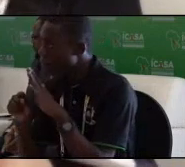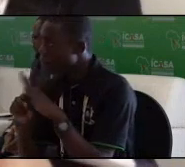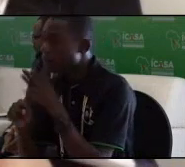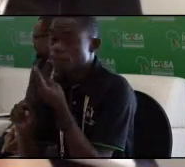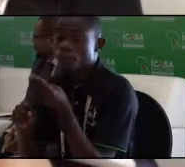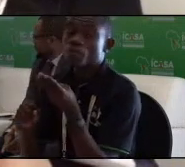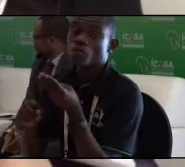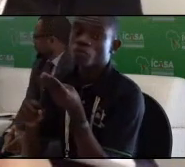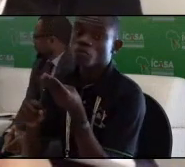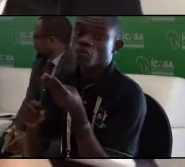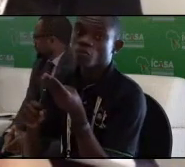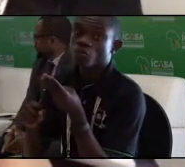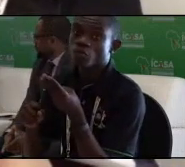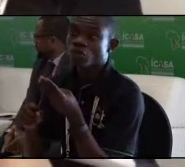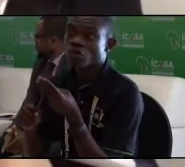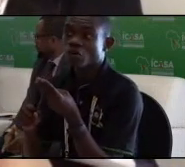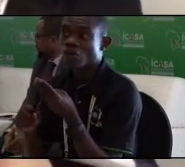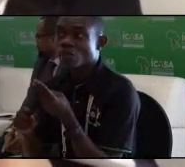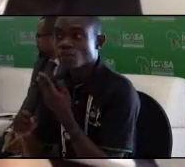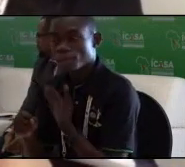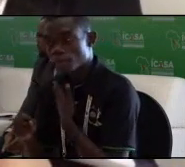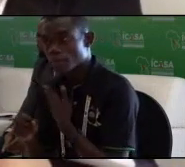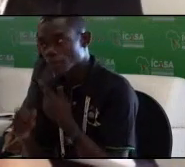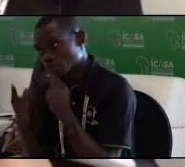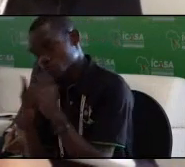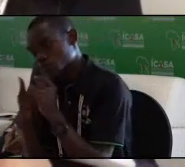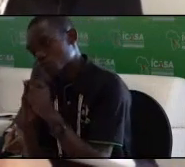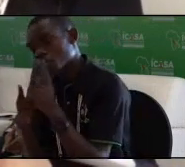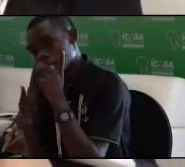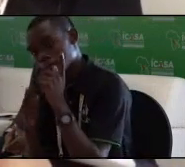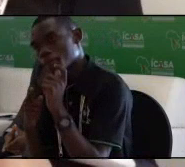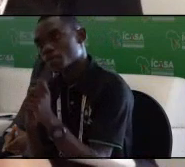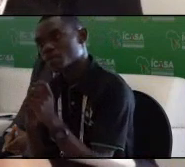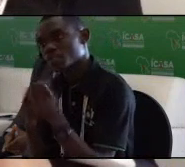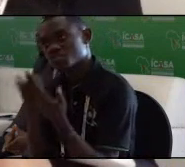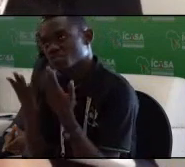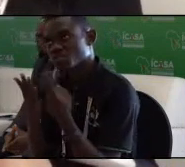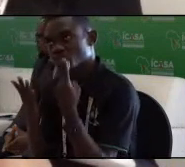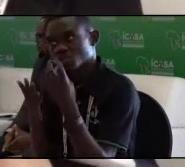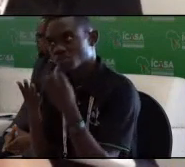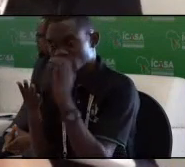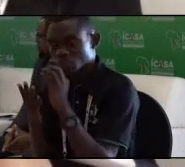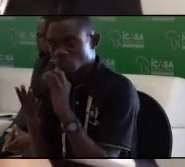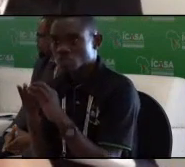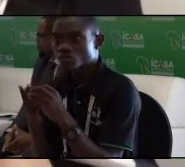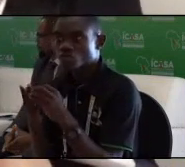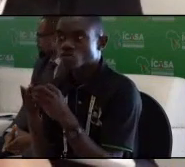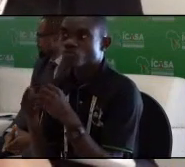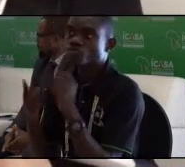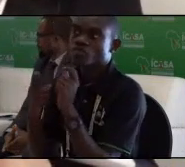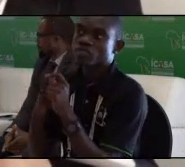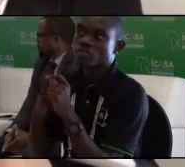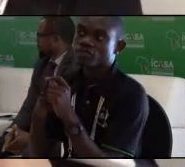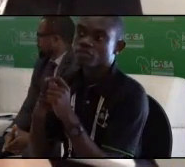assured HIV kits were actually a very small proportion. There were maybe 20% or less than 10